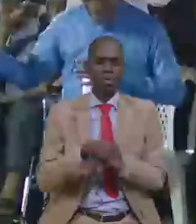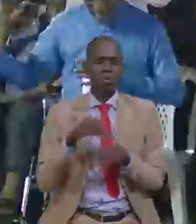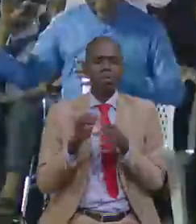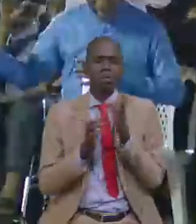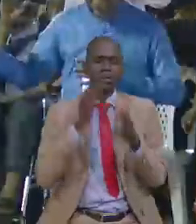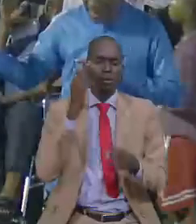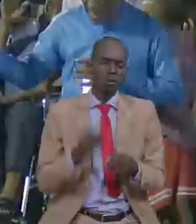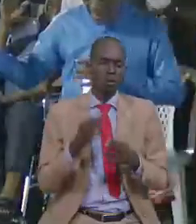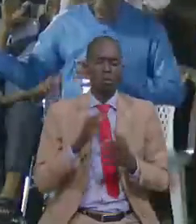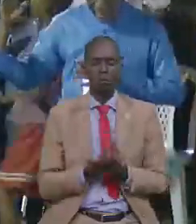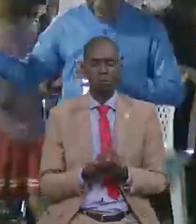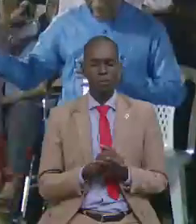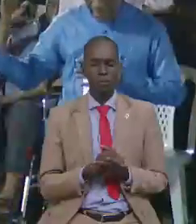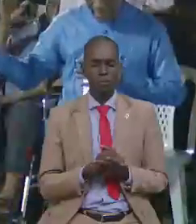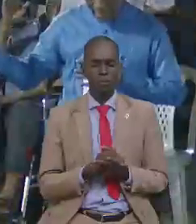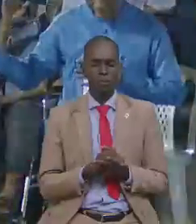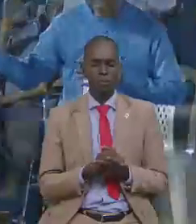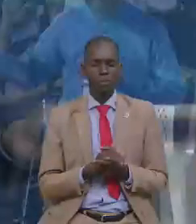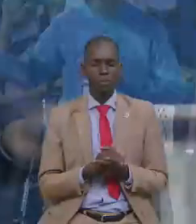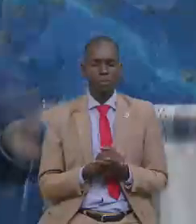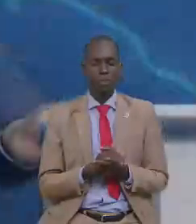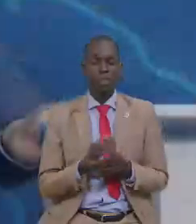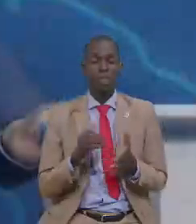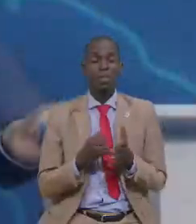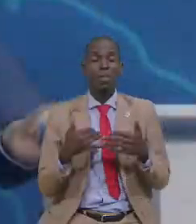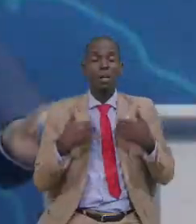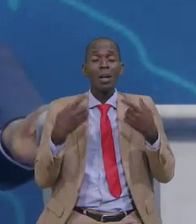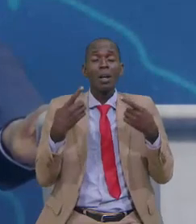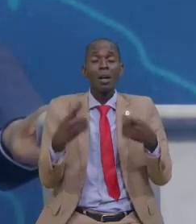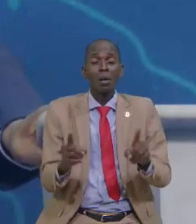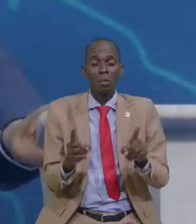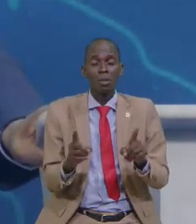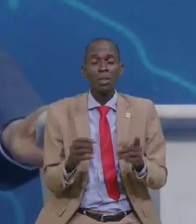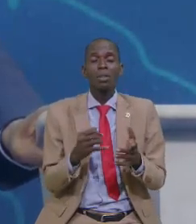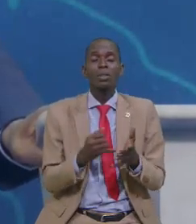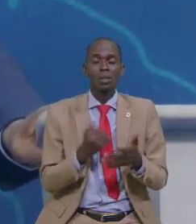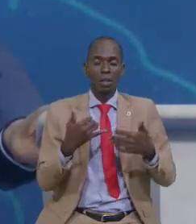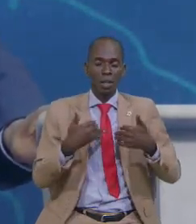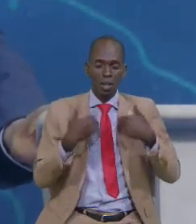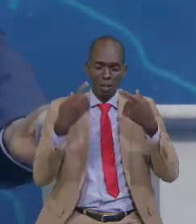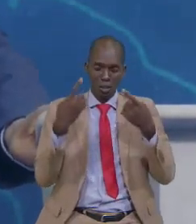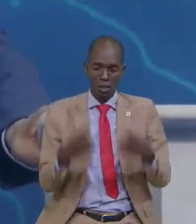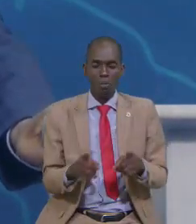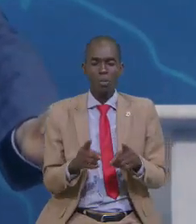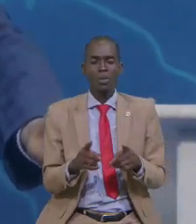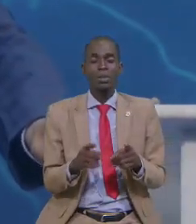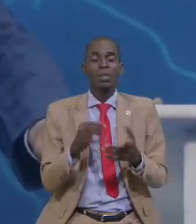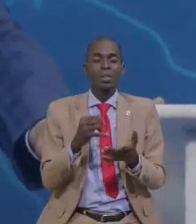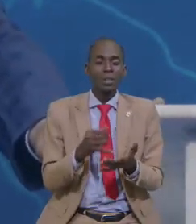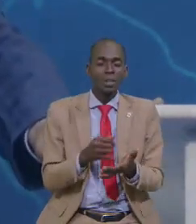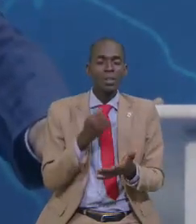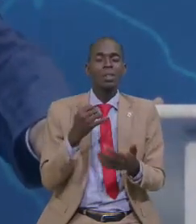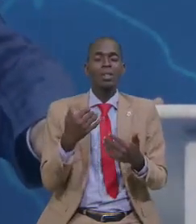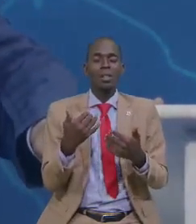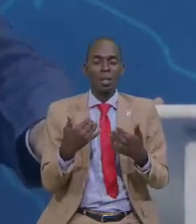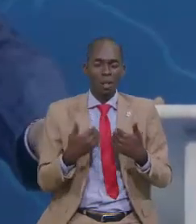name. It is done. It is done. It